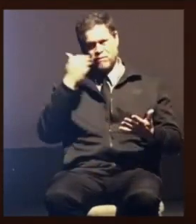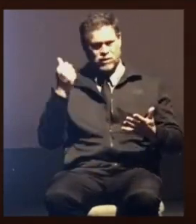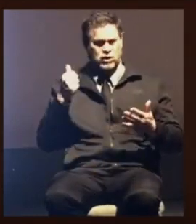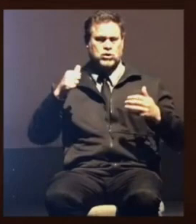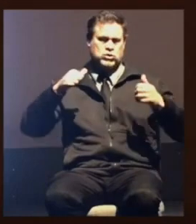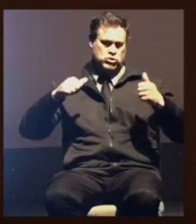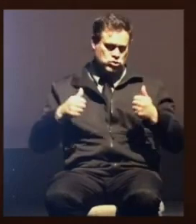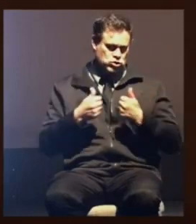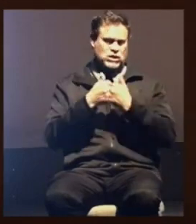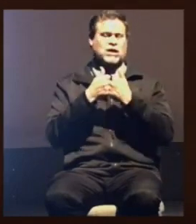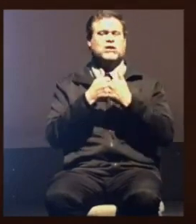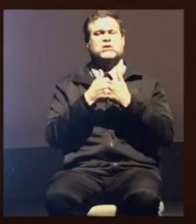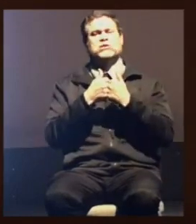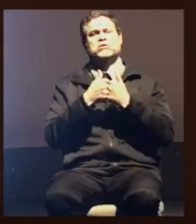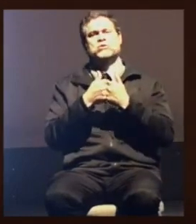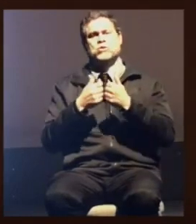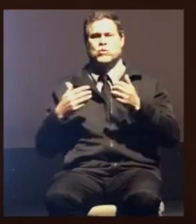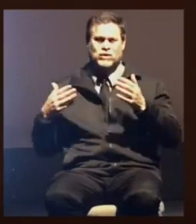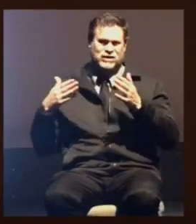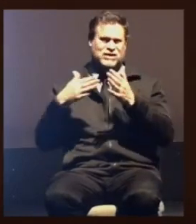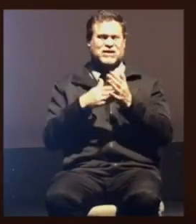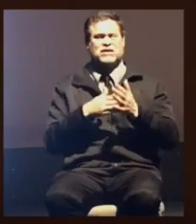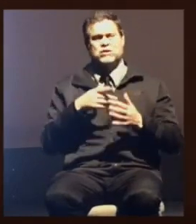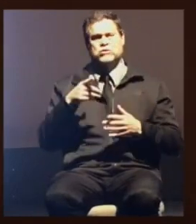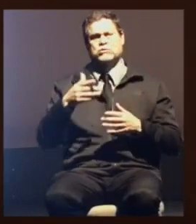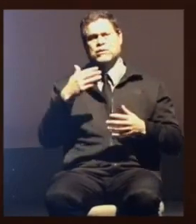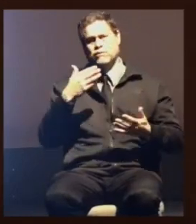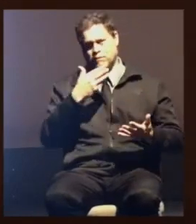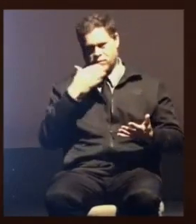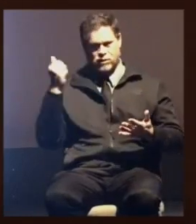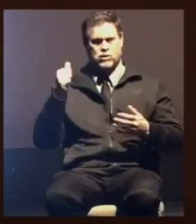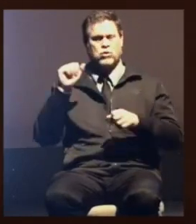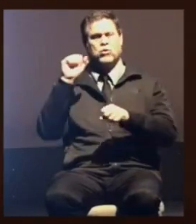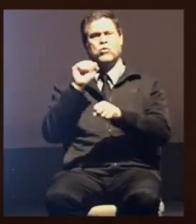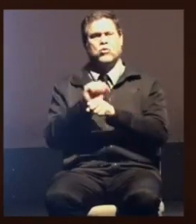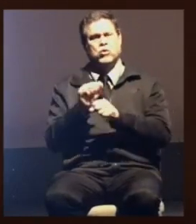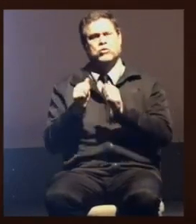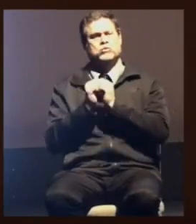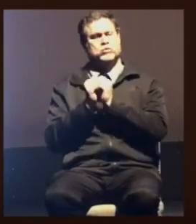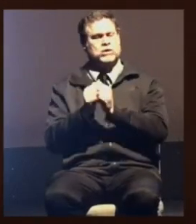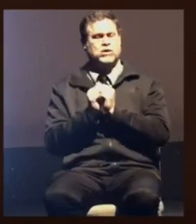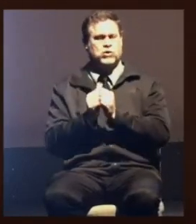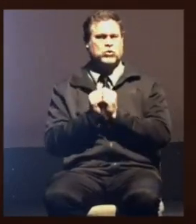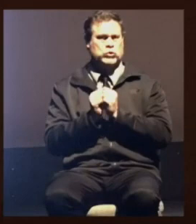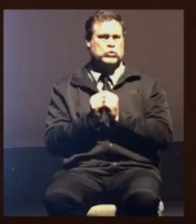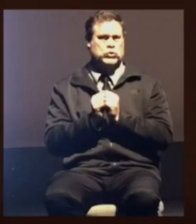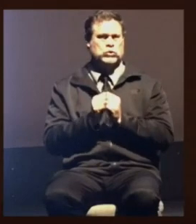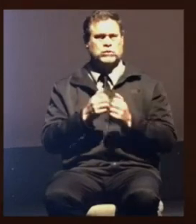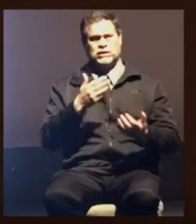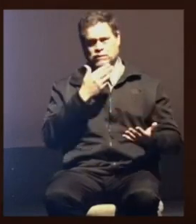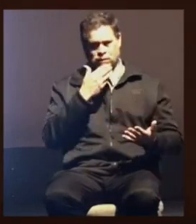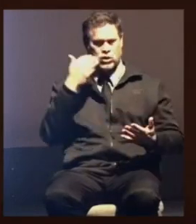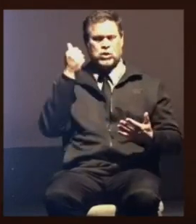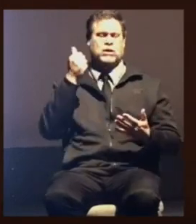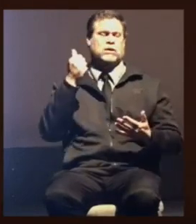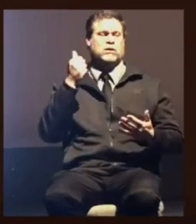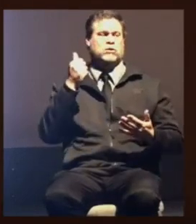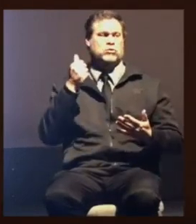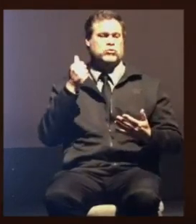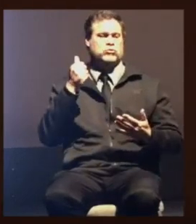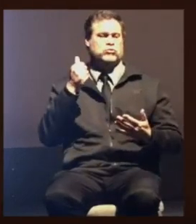Challenge the guy going against you to be better. Work together to be better.